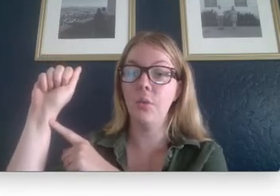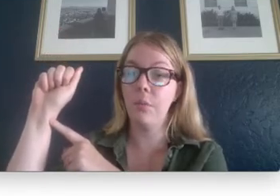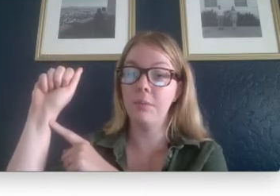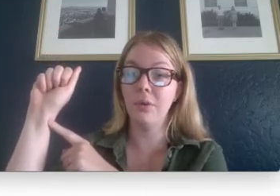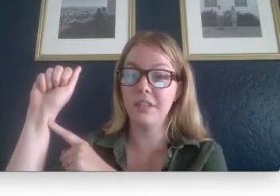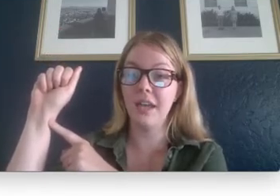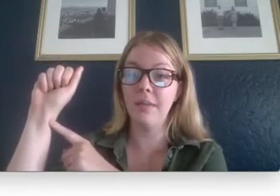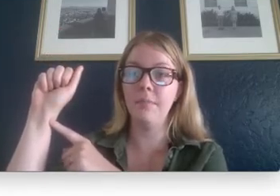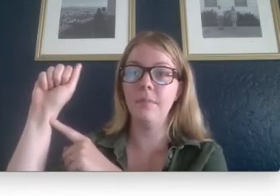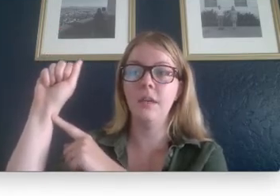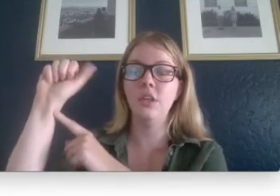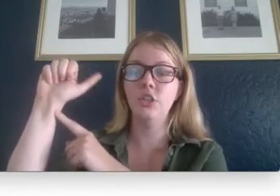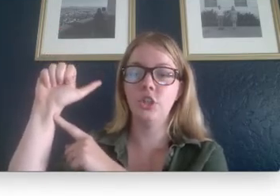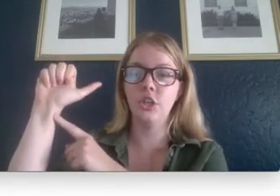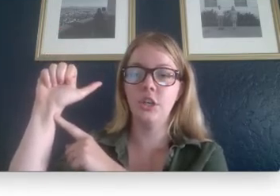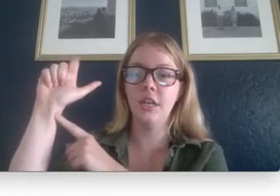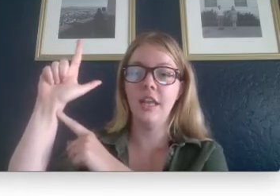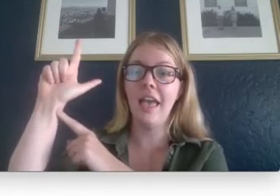Chat. One more time.